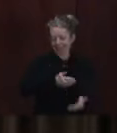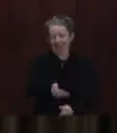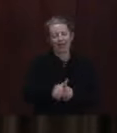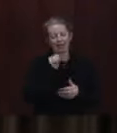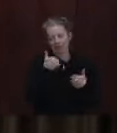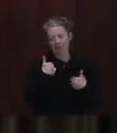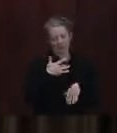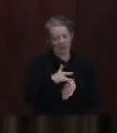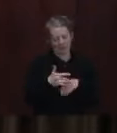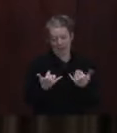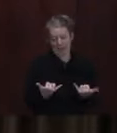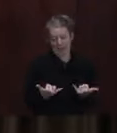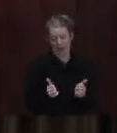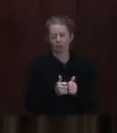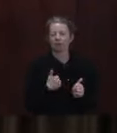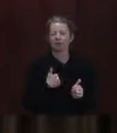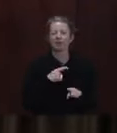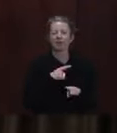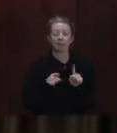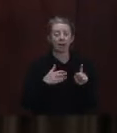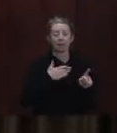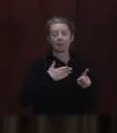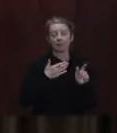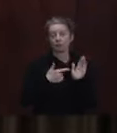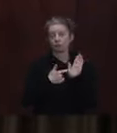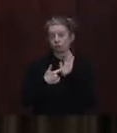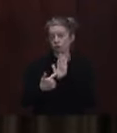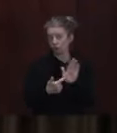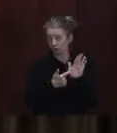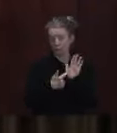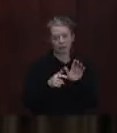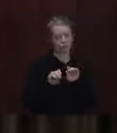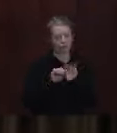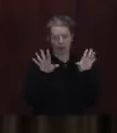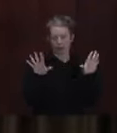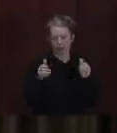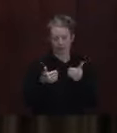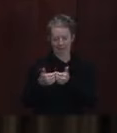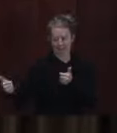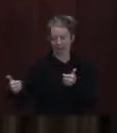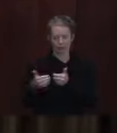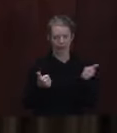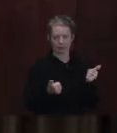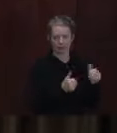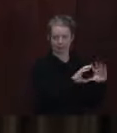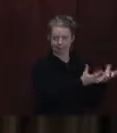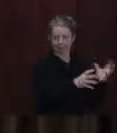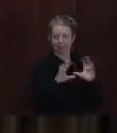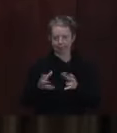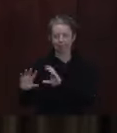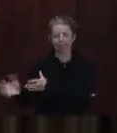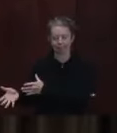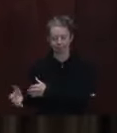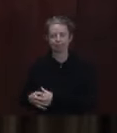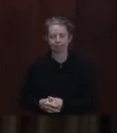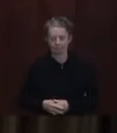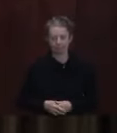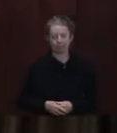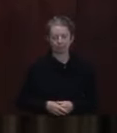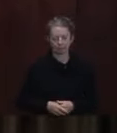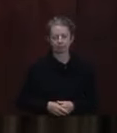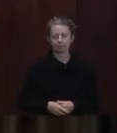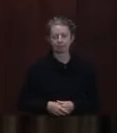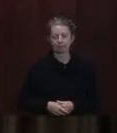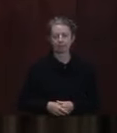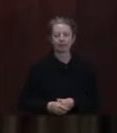now, but it clearly divides it out into things like,